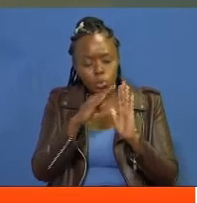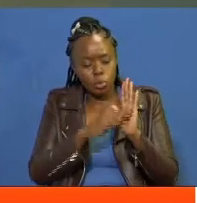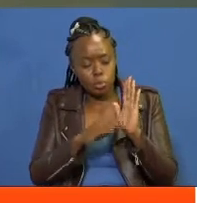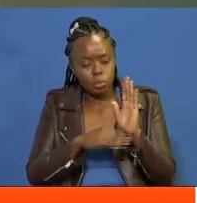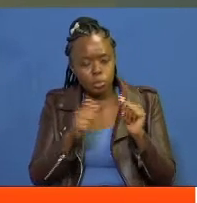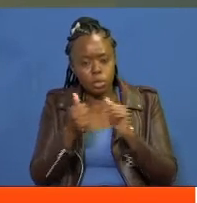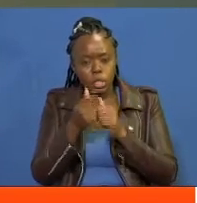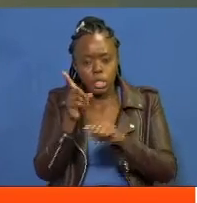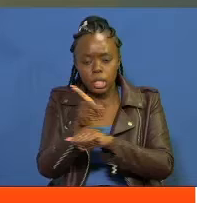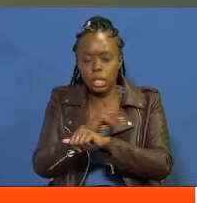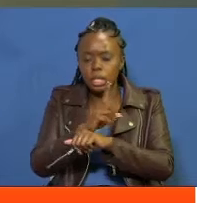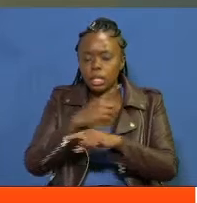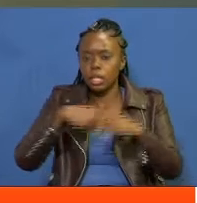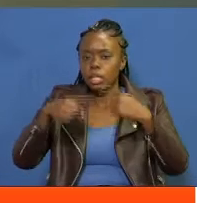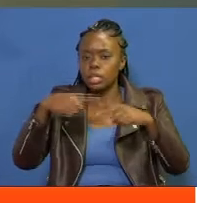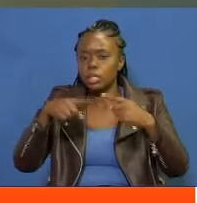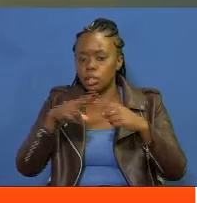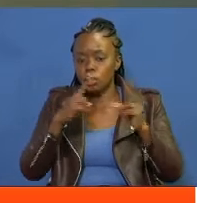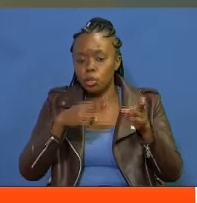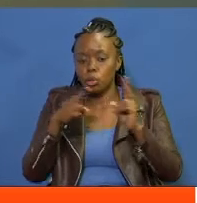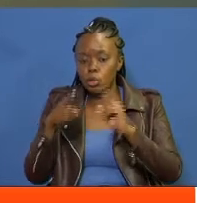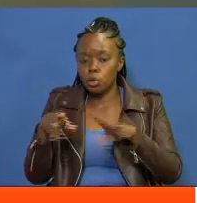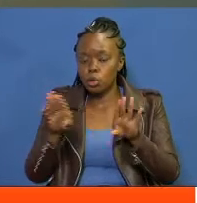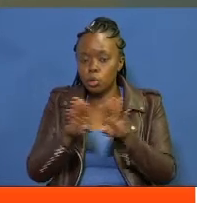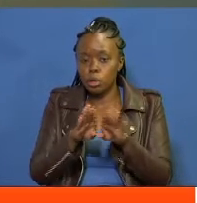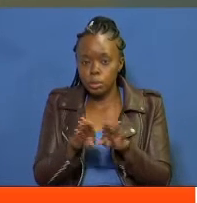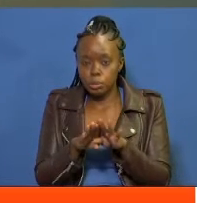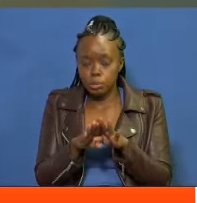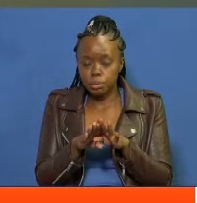The hours of the ongoing national curfew